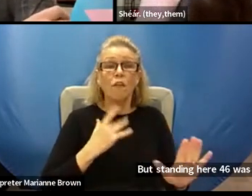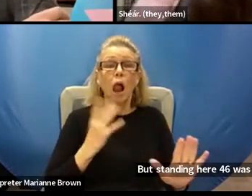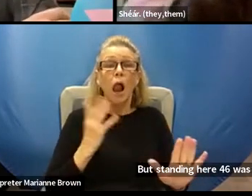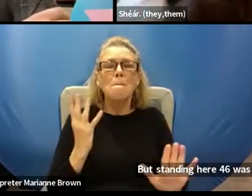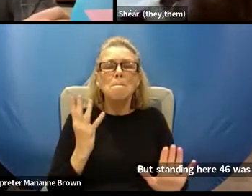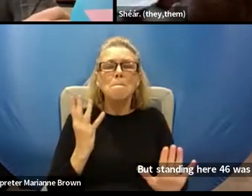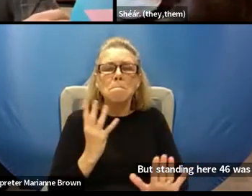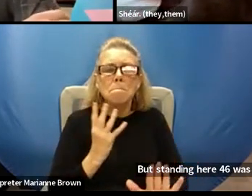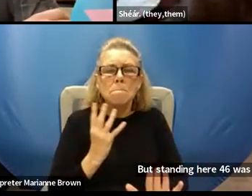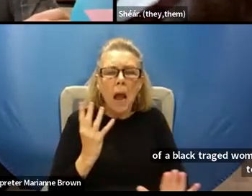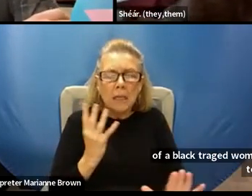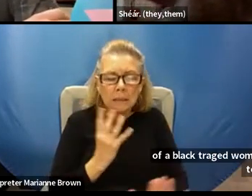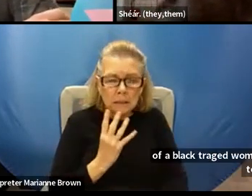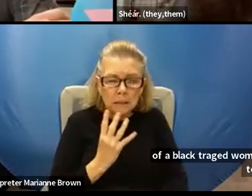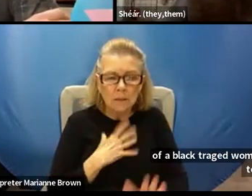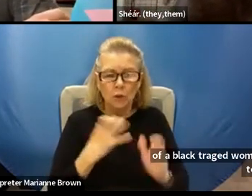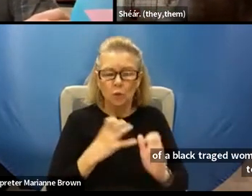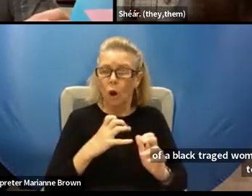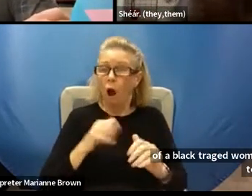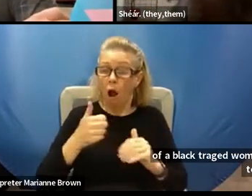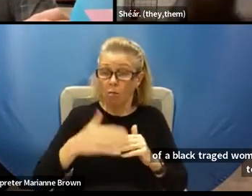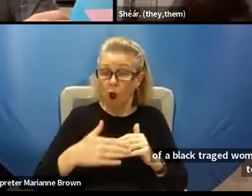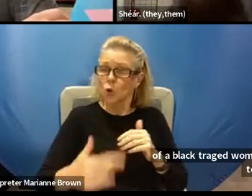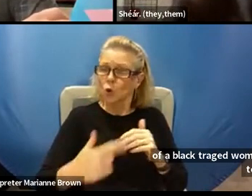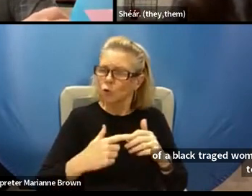ones after me to live